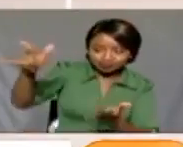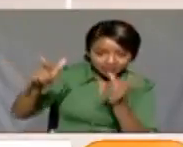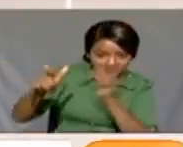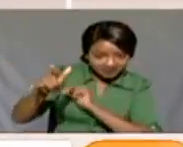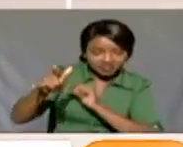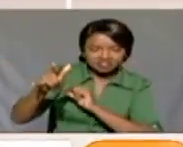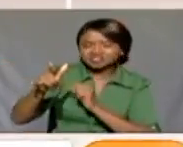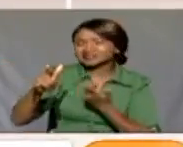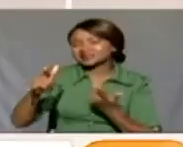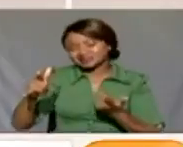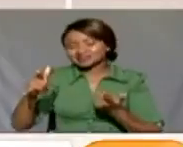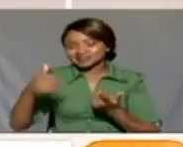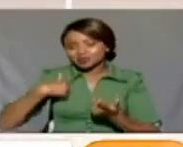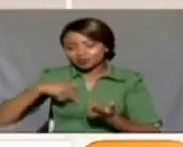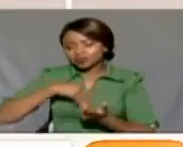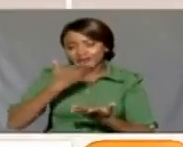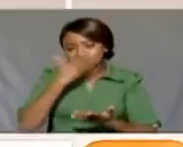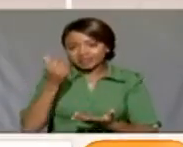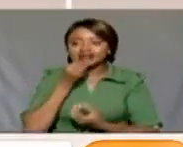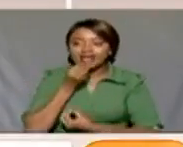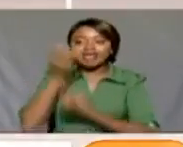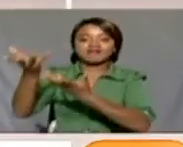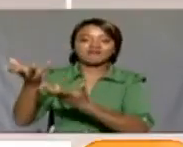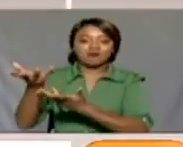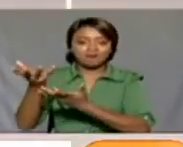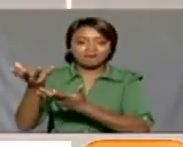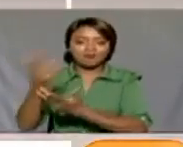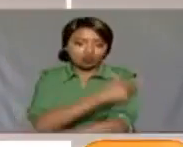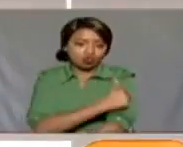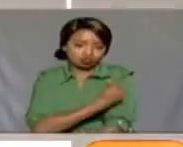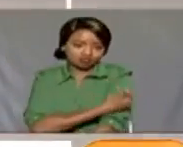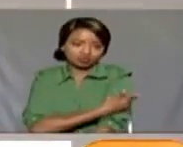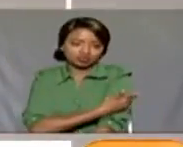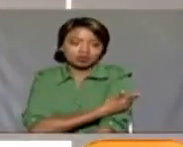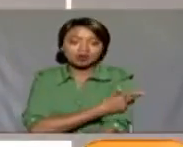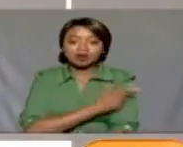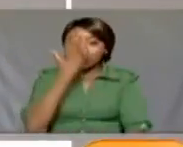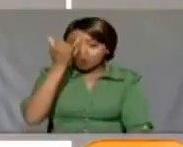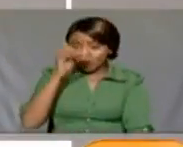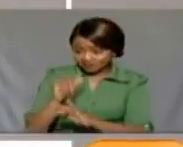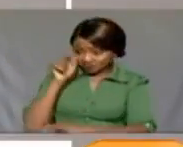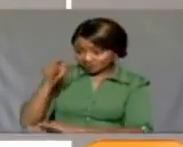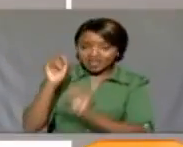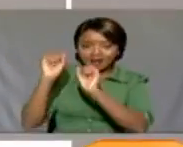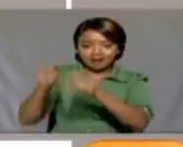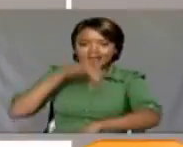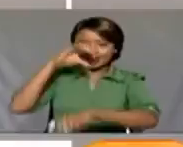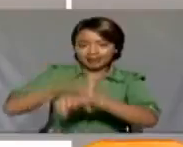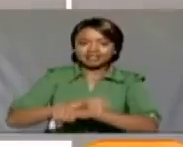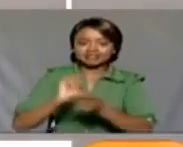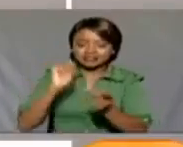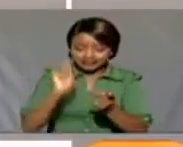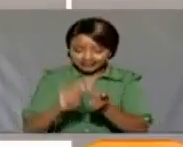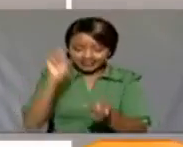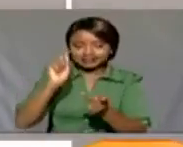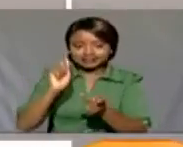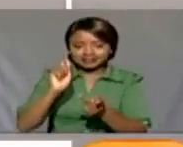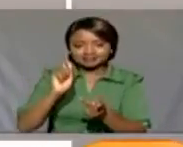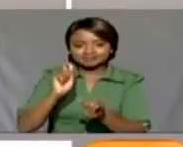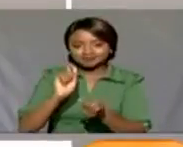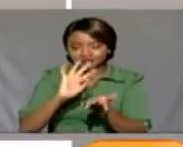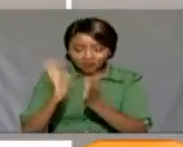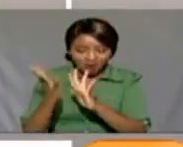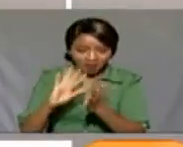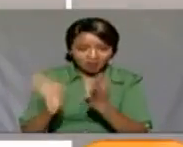should report immediately to the nearest health facility. Because then it's possible to get samples for such